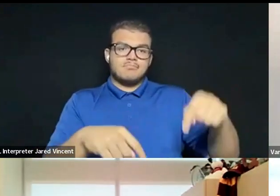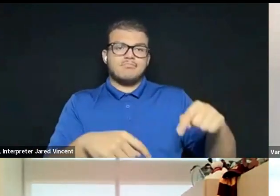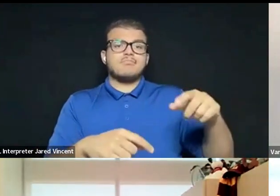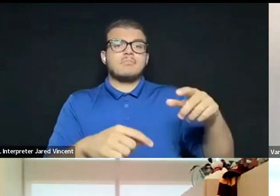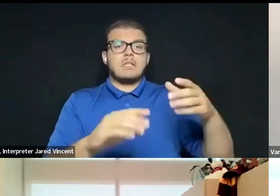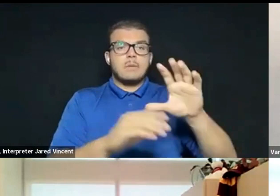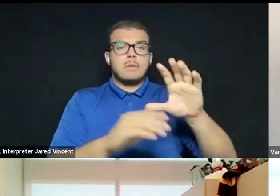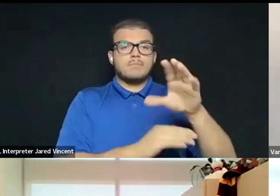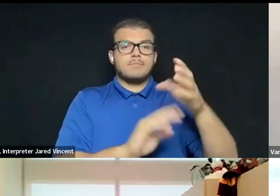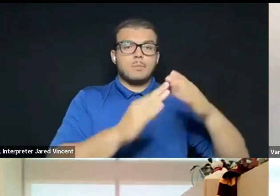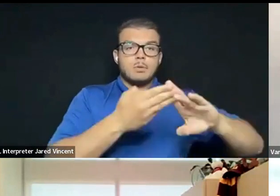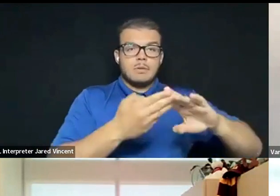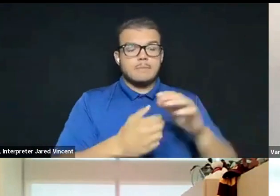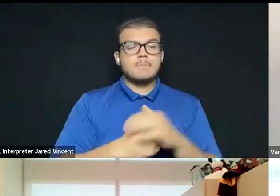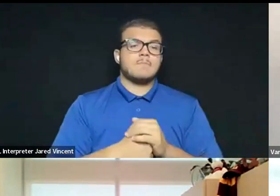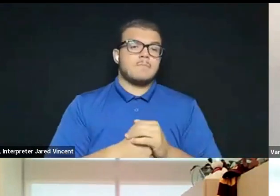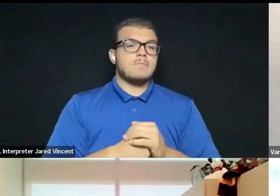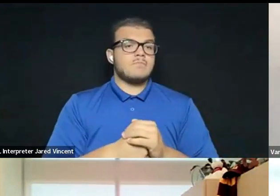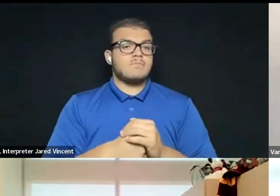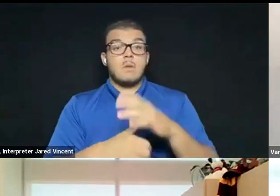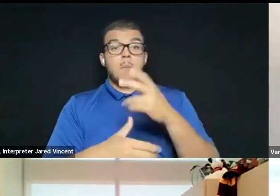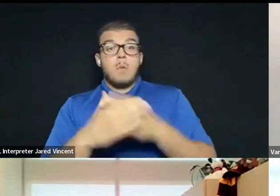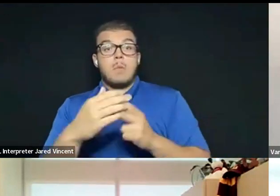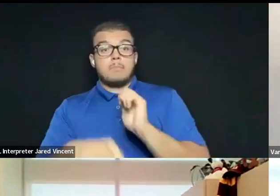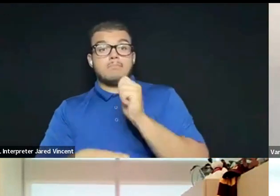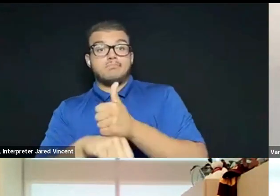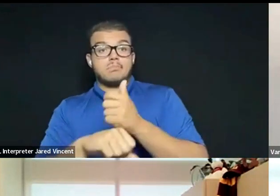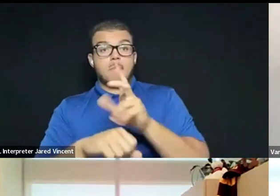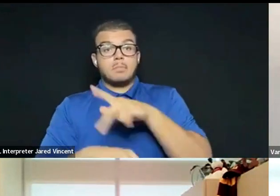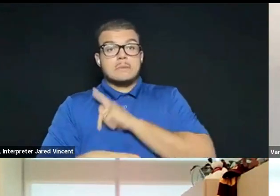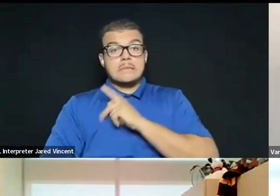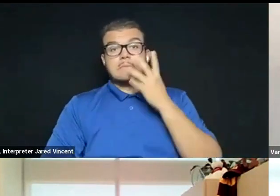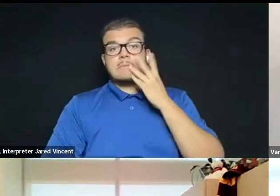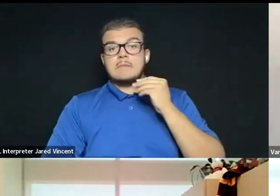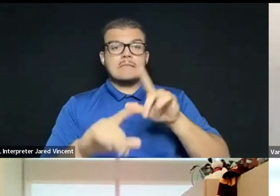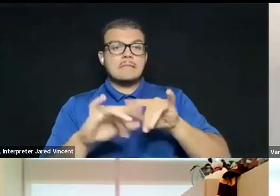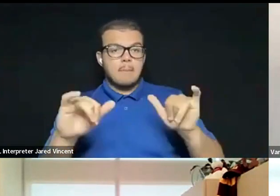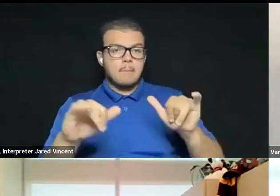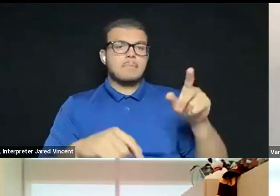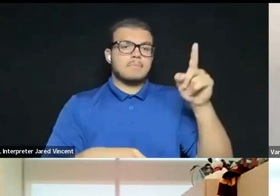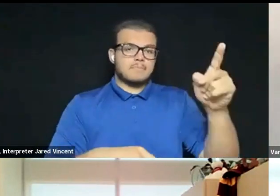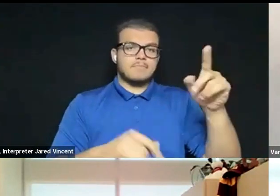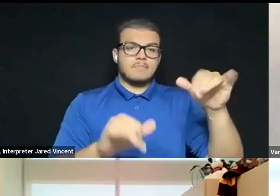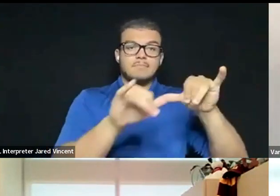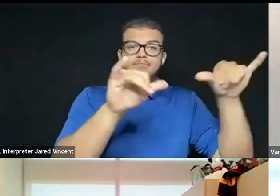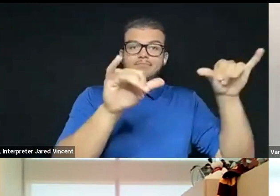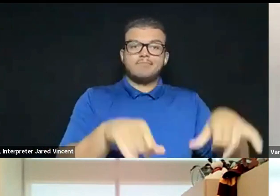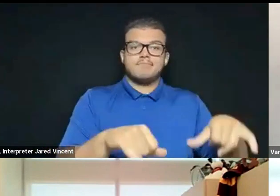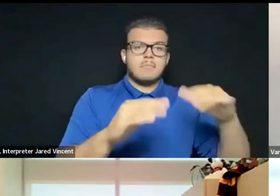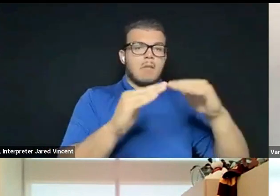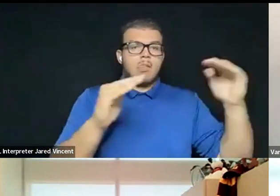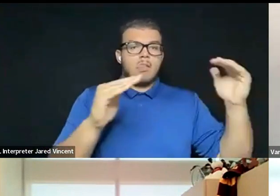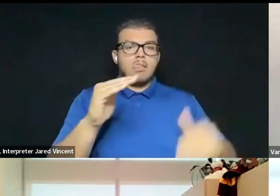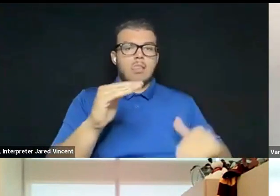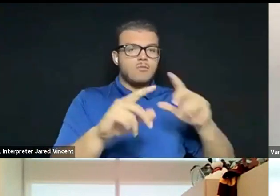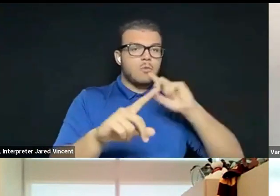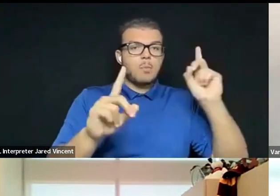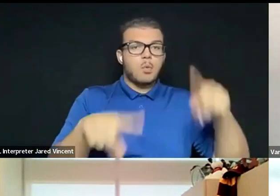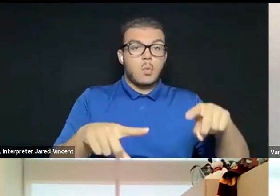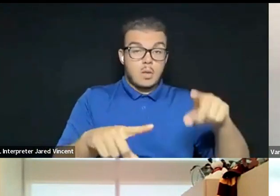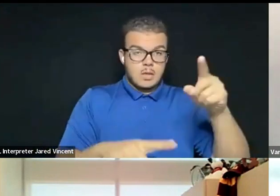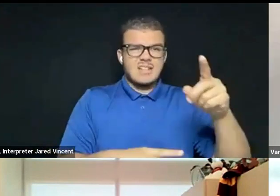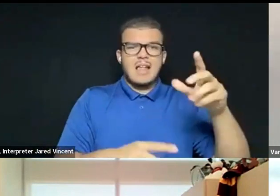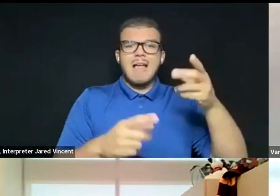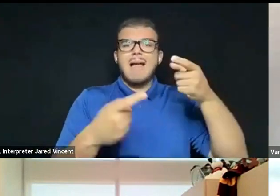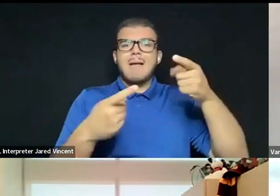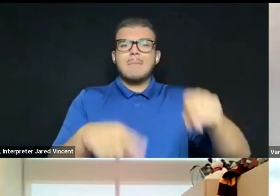community. And so it was both based on personal experience, but also the Institute of Medicine's Unequal Treatment Report that came out in